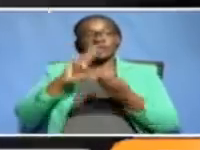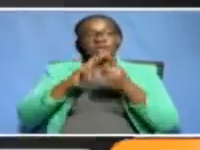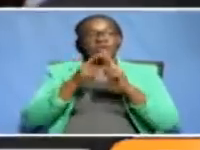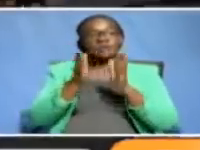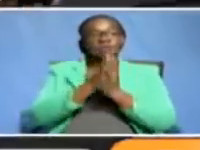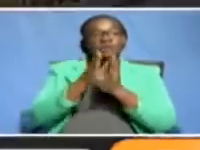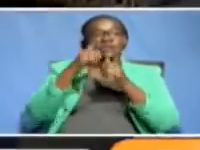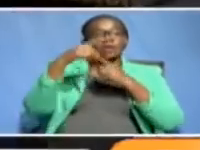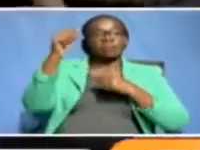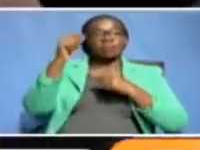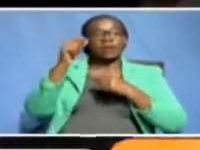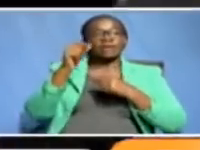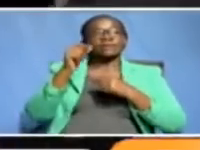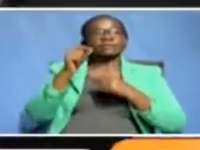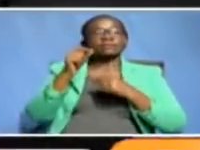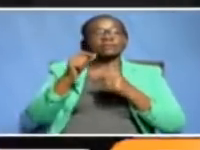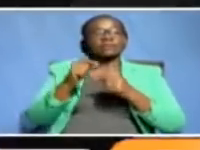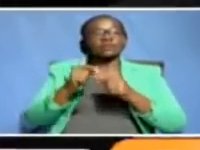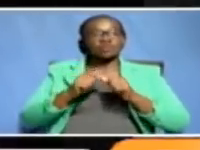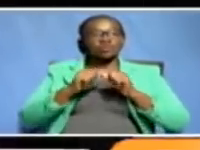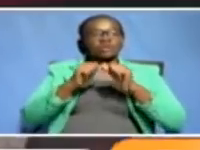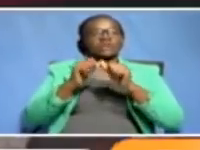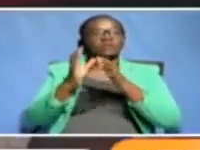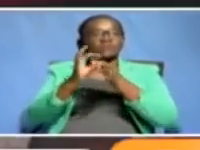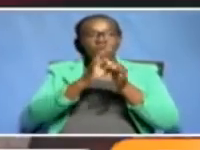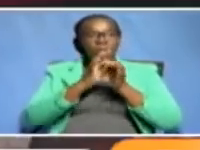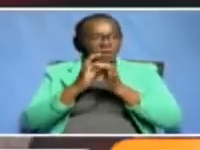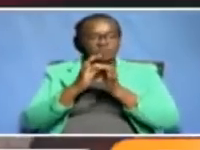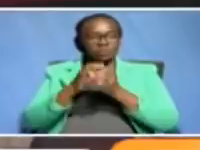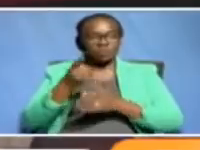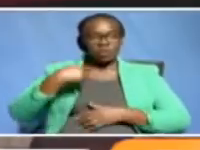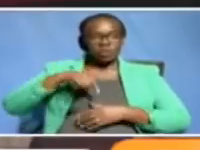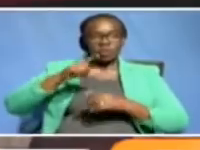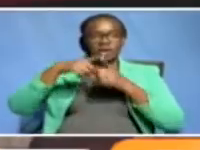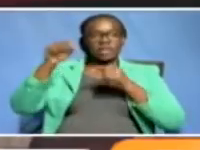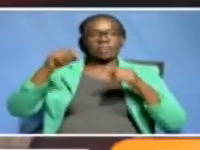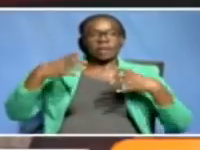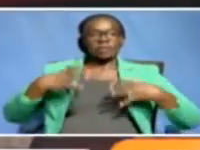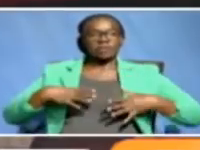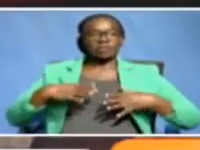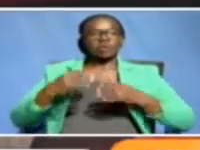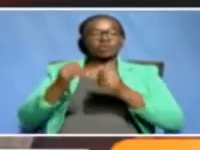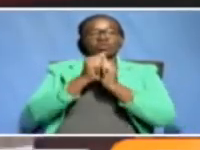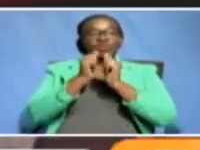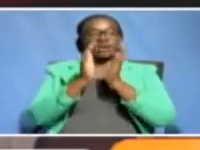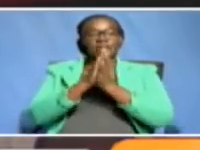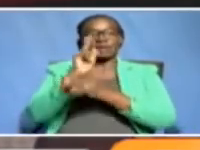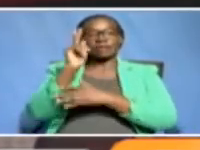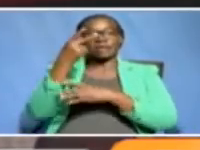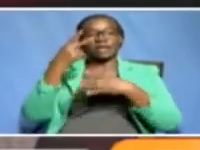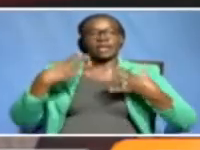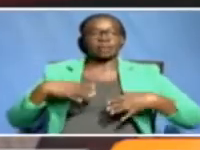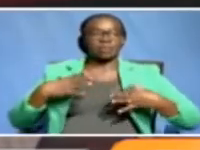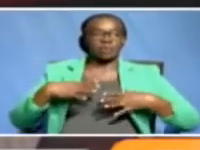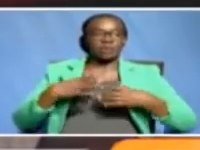Japan is one of increasing mutual cooperation. Sisi wa Japani tuko pamoja na wananchi wa Kenya.